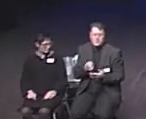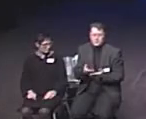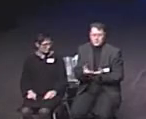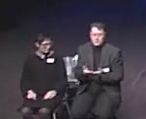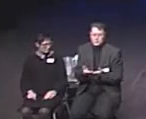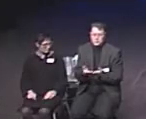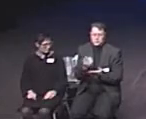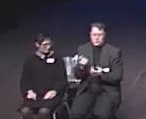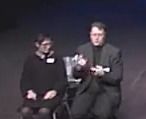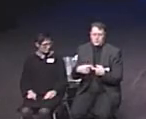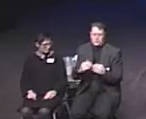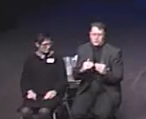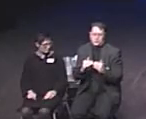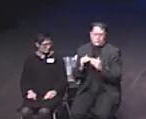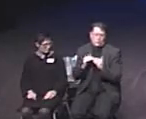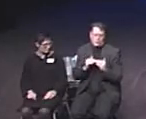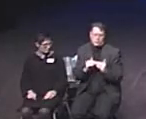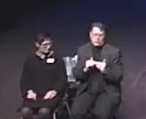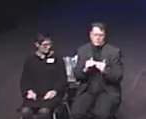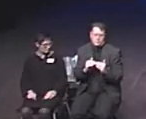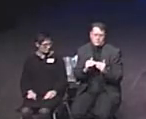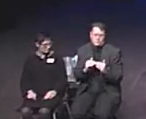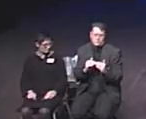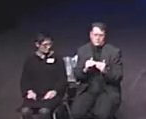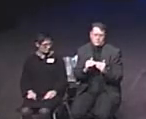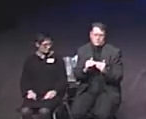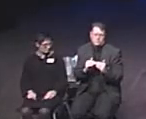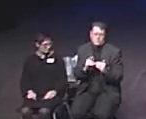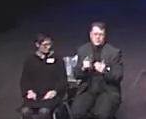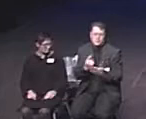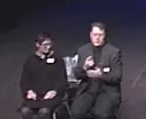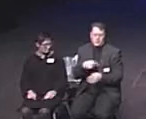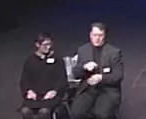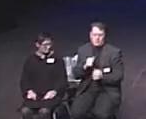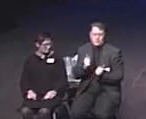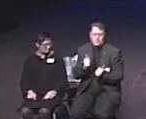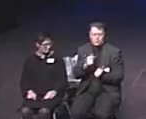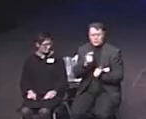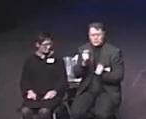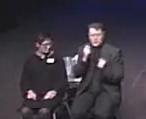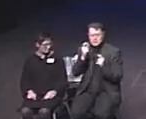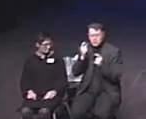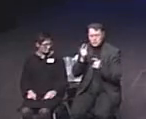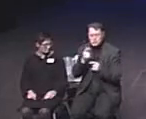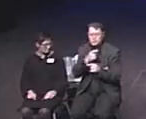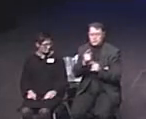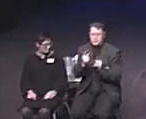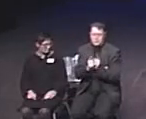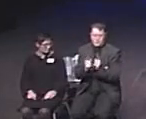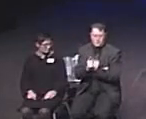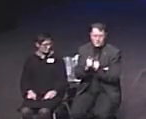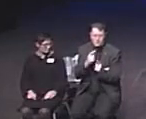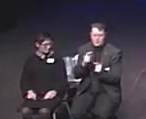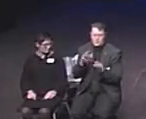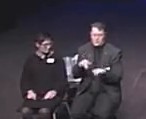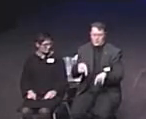is a question of democracy, that's what's important to us. So I hope to inspire some of you. And please come to us. We will be here